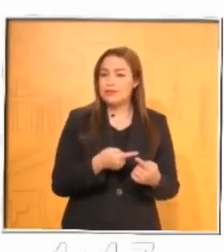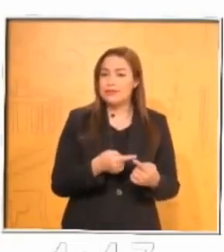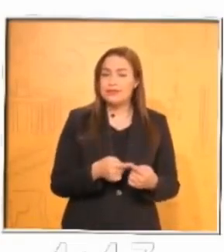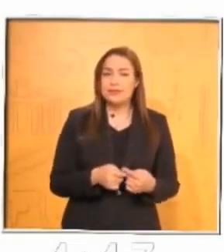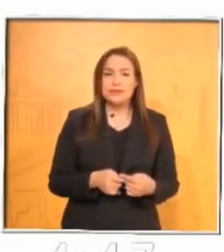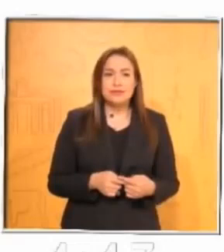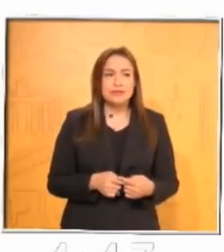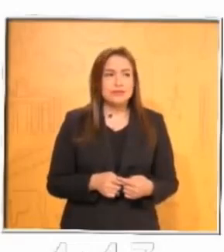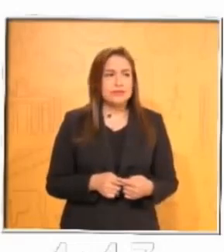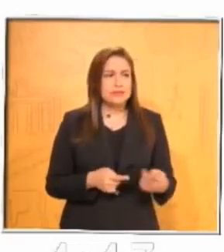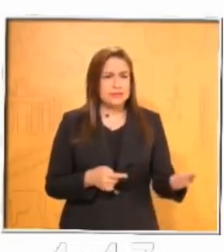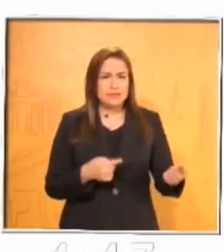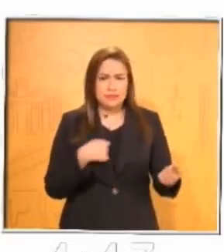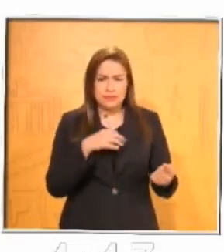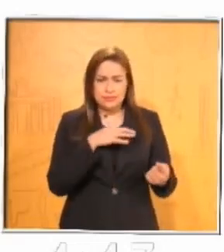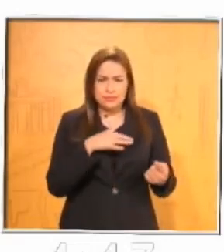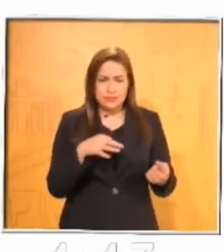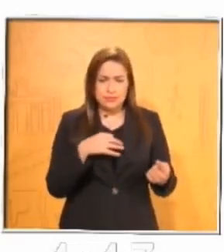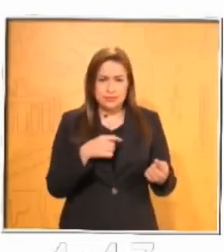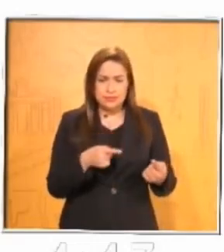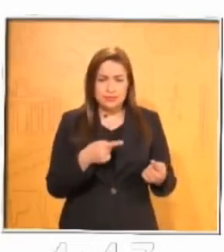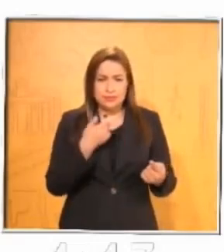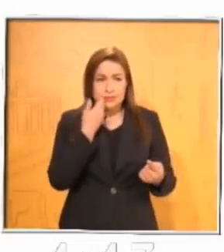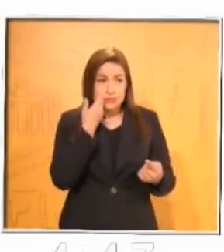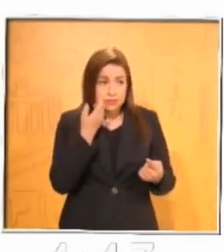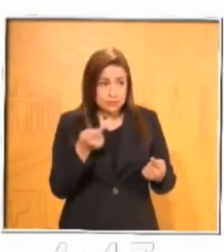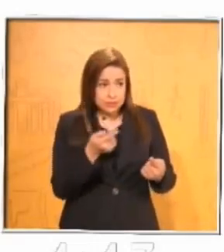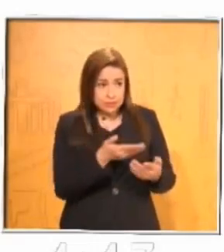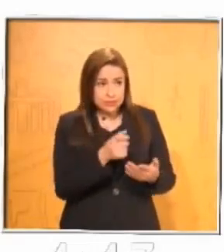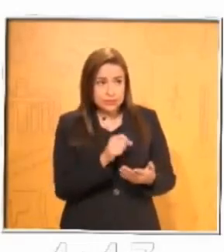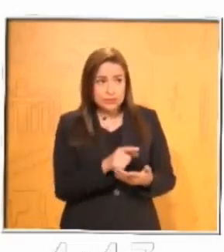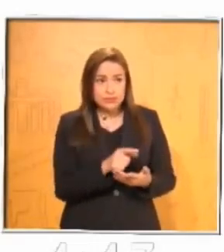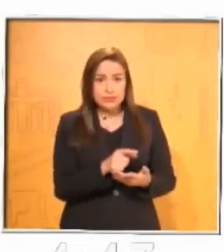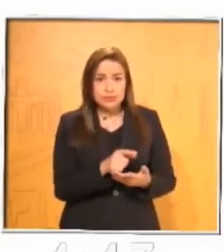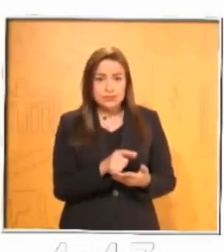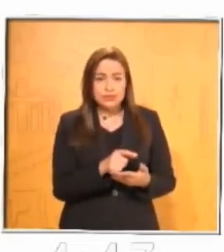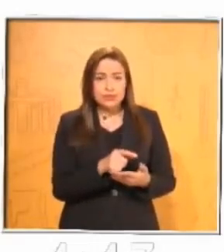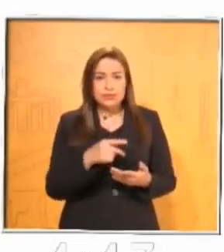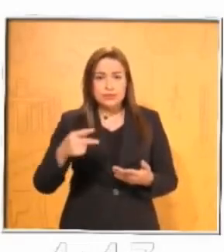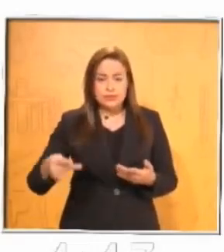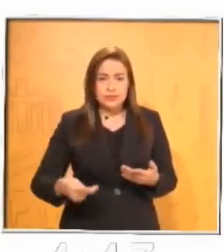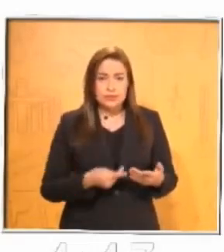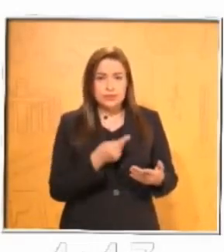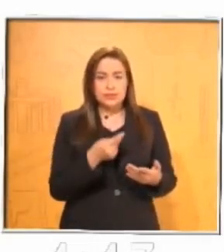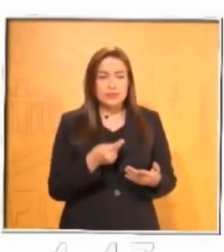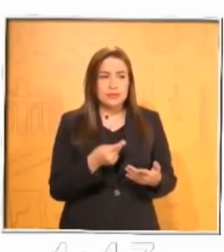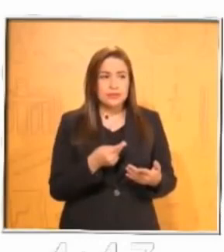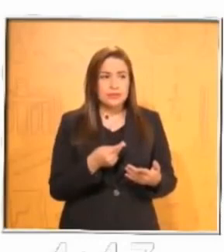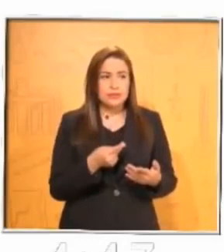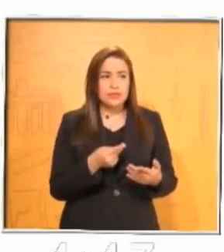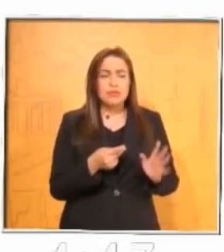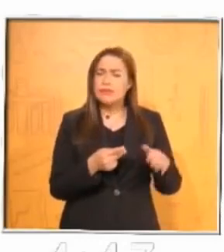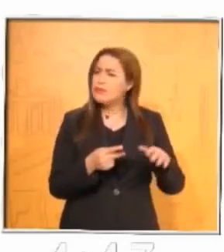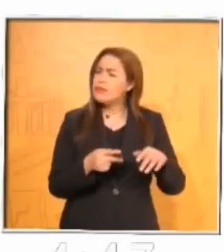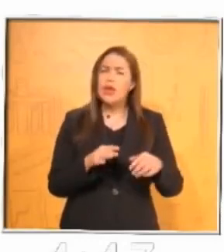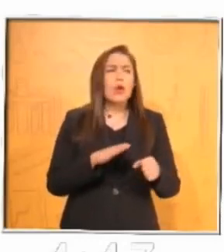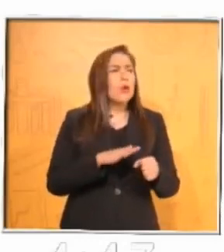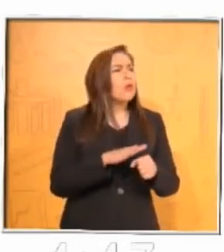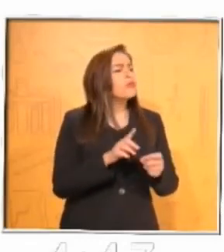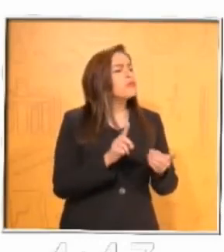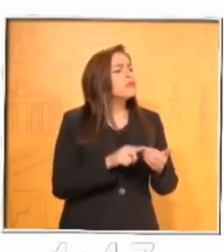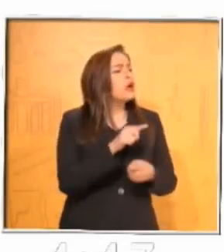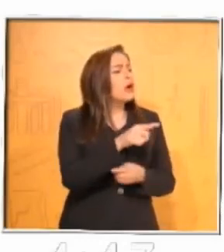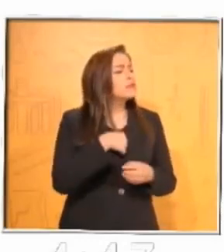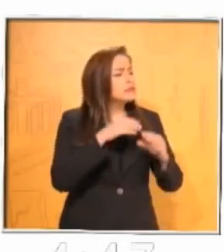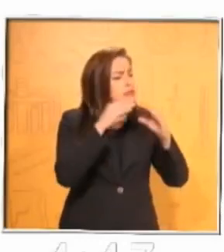eye of the beholder." And at the end, she asks him, "Where's your sandwich?" And